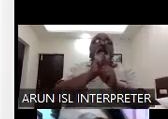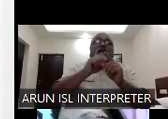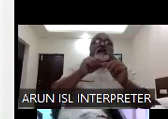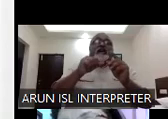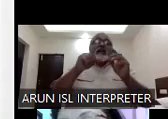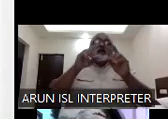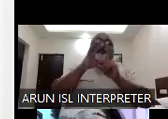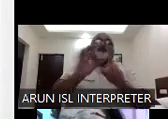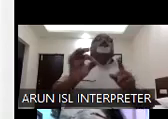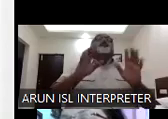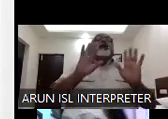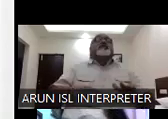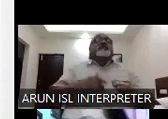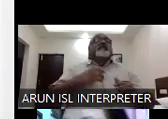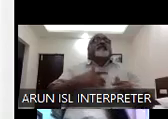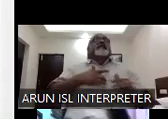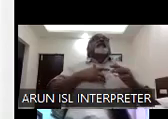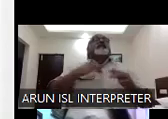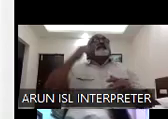unknowingly as an unwritten rule.